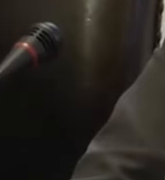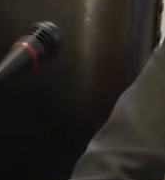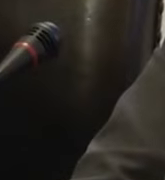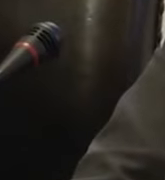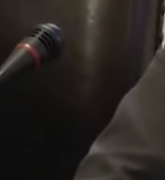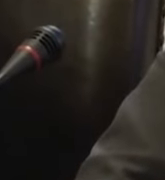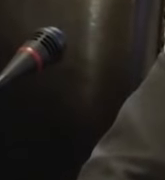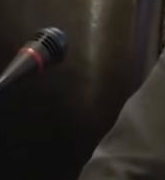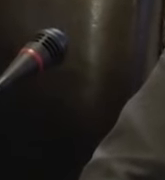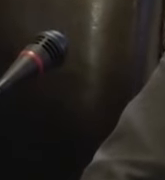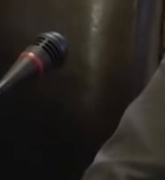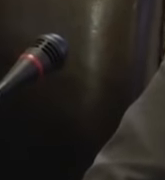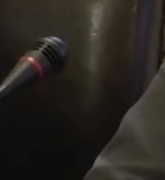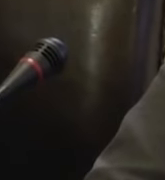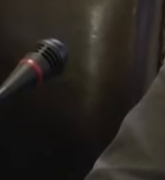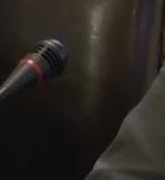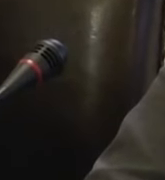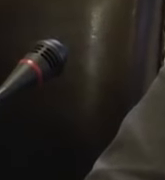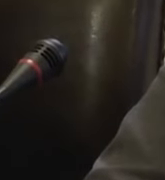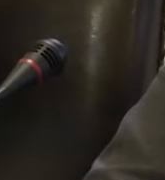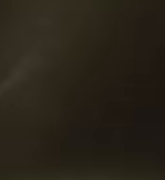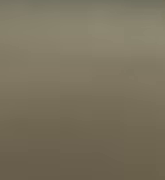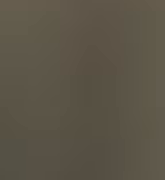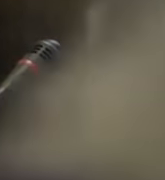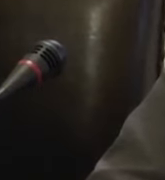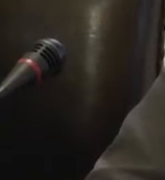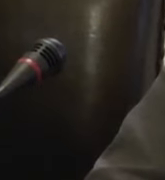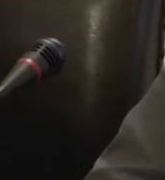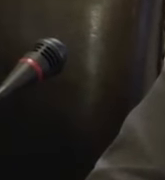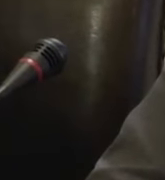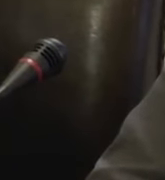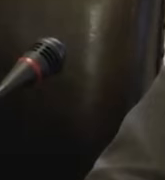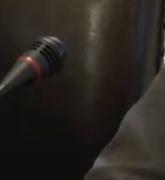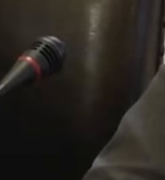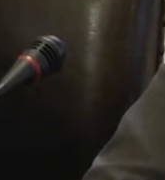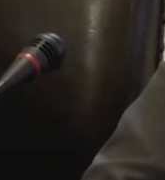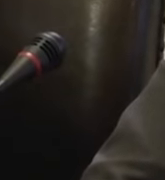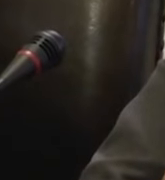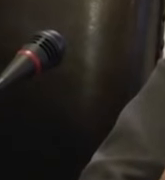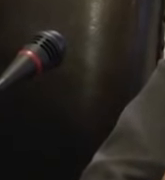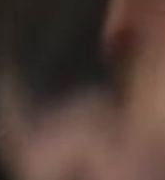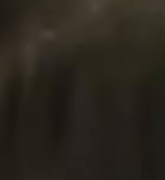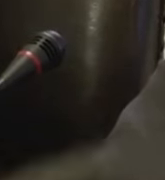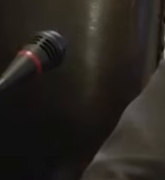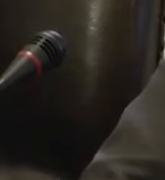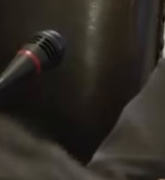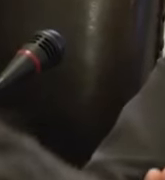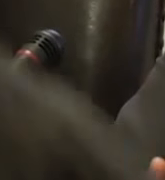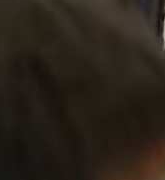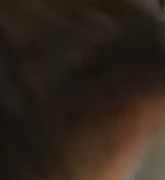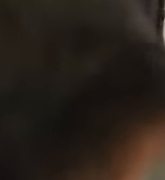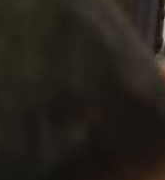Good afternoon, everyone. We are embarking on our last hearing this afternoon,